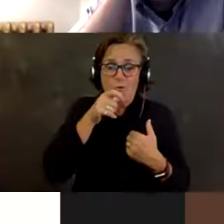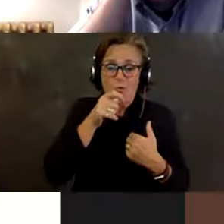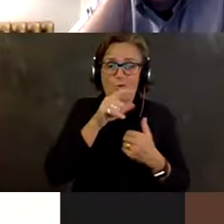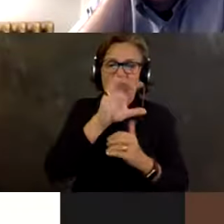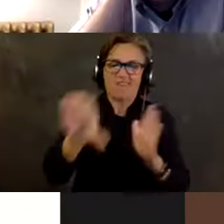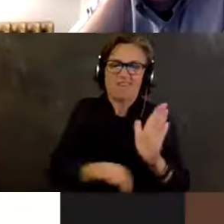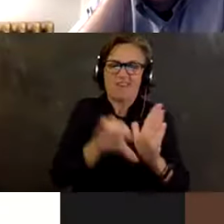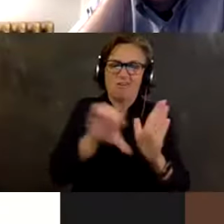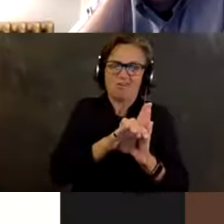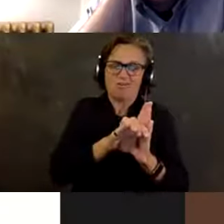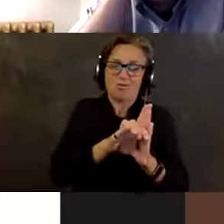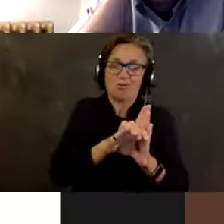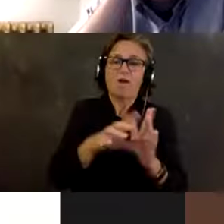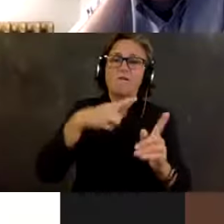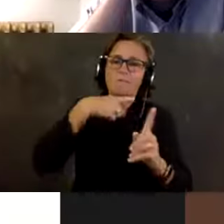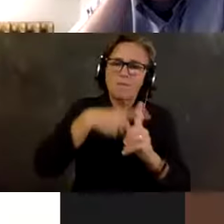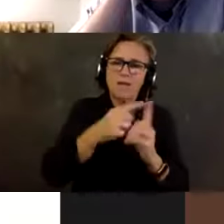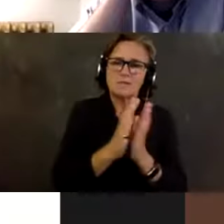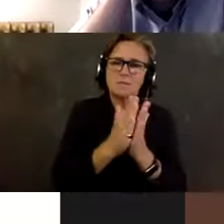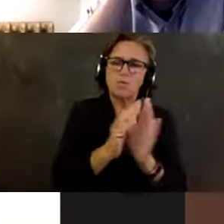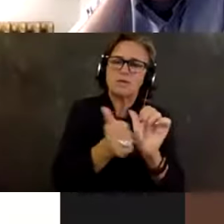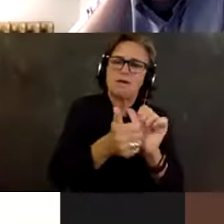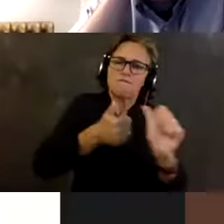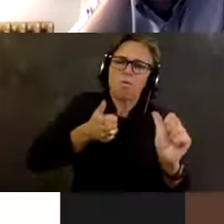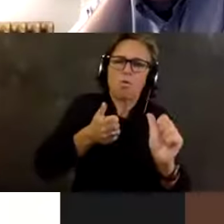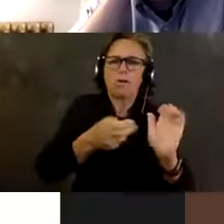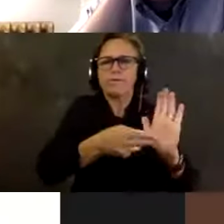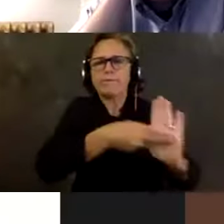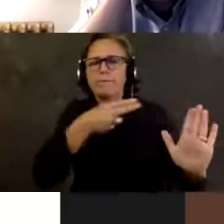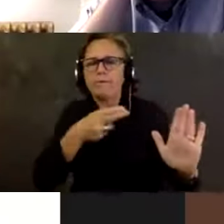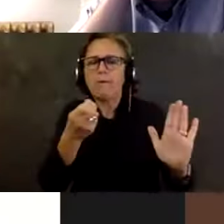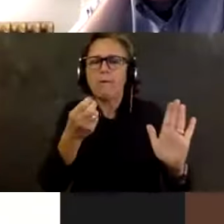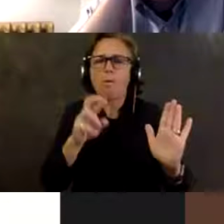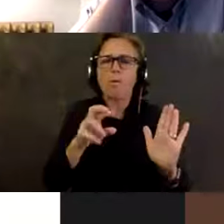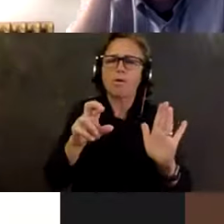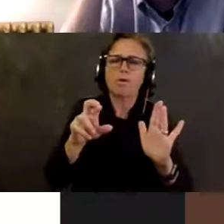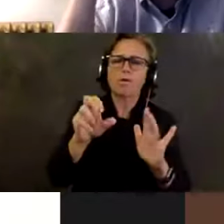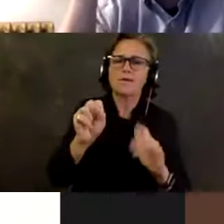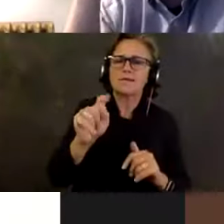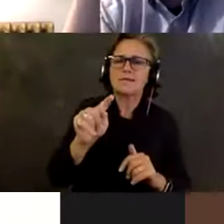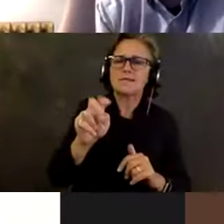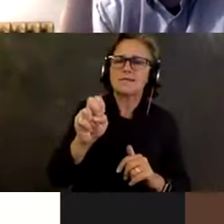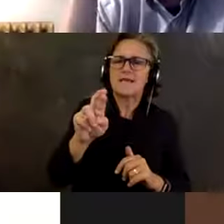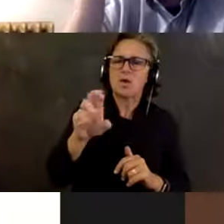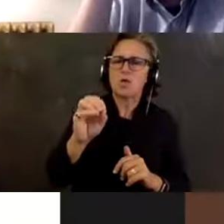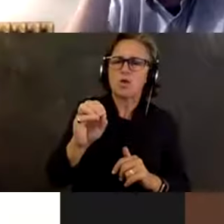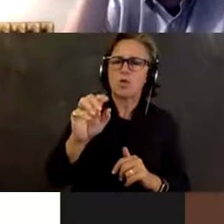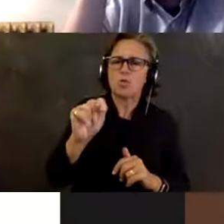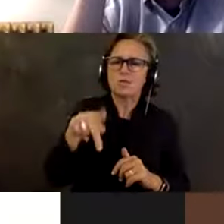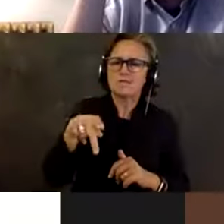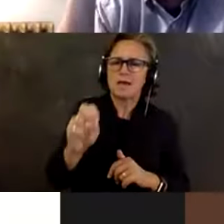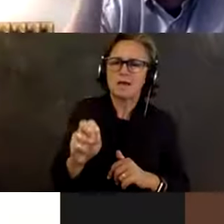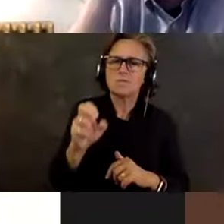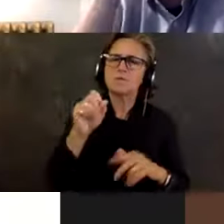don't provide stereotypes of kids of color, because again, that just reinforces the issue